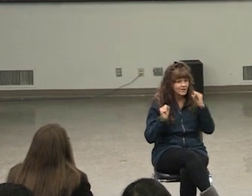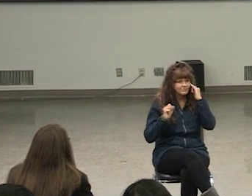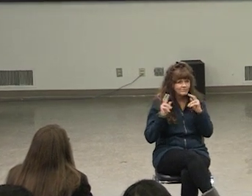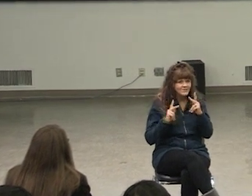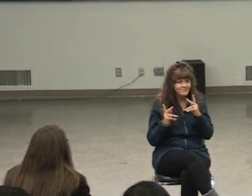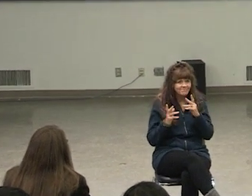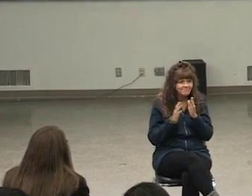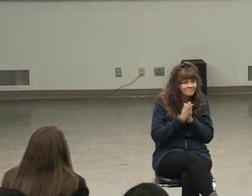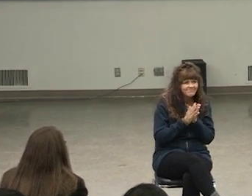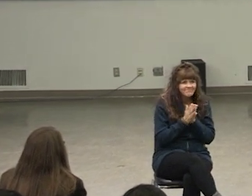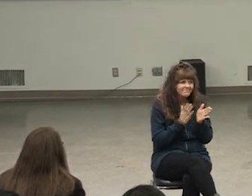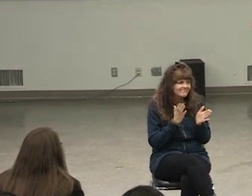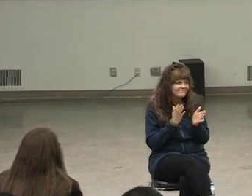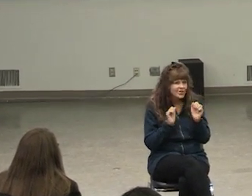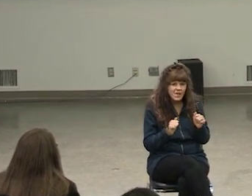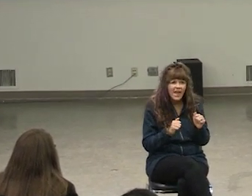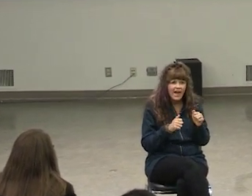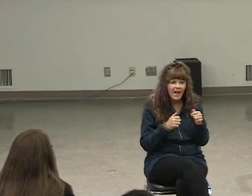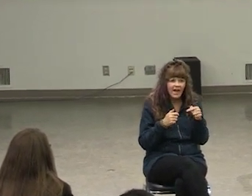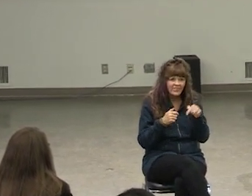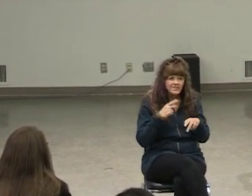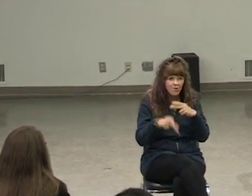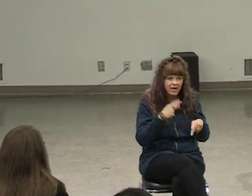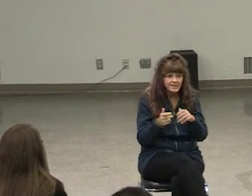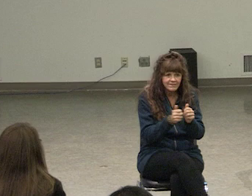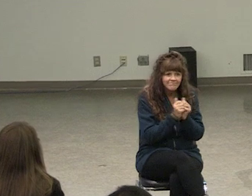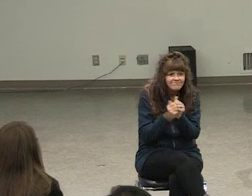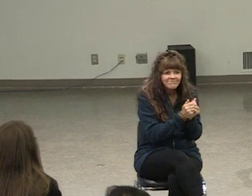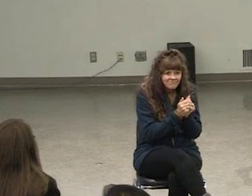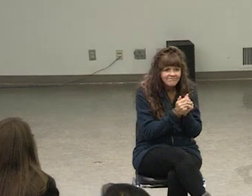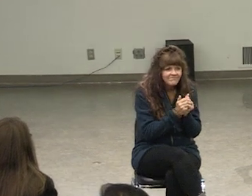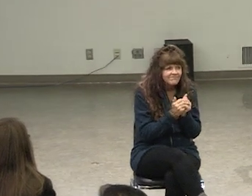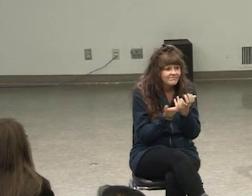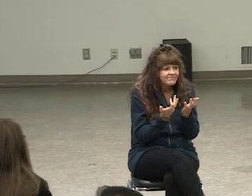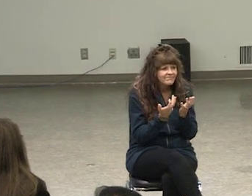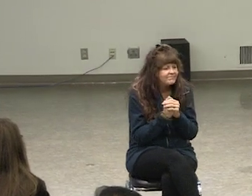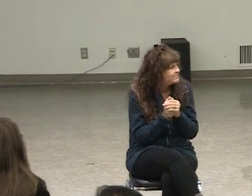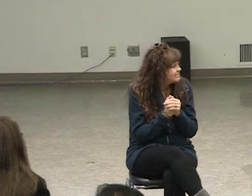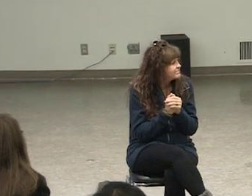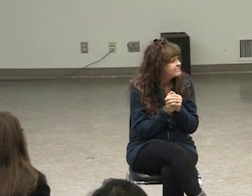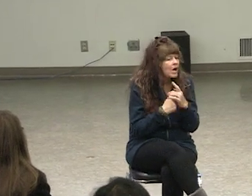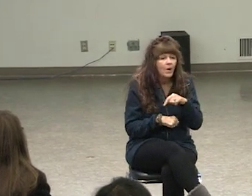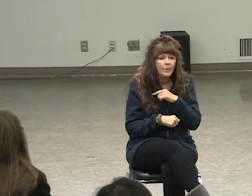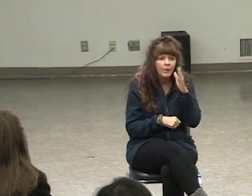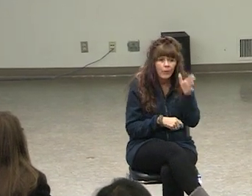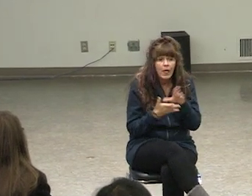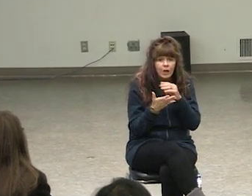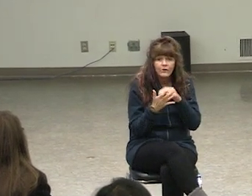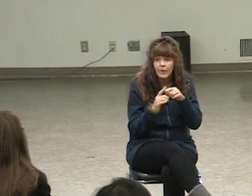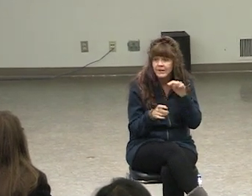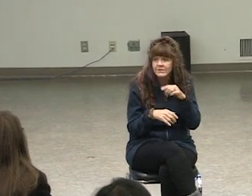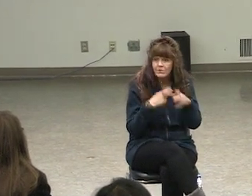So if we can be in the process with one another, like working towards that outcome, but knowing that we're gonna learn from the process, things